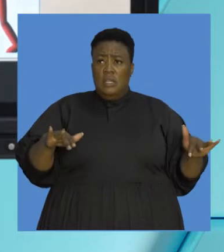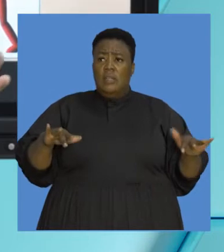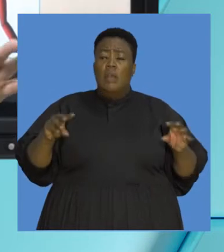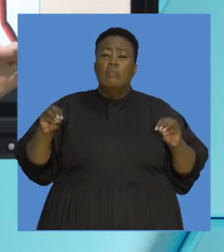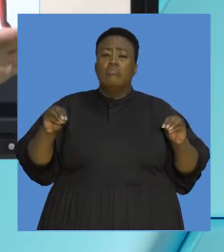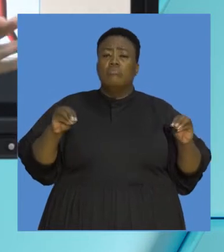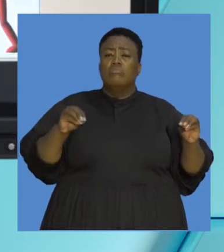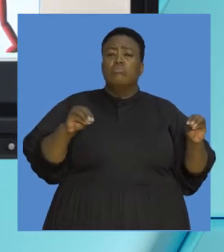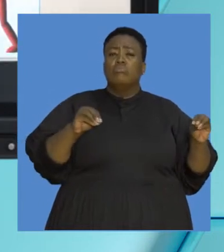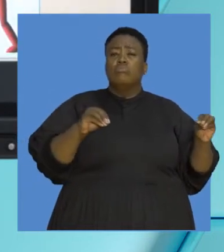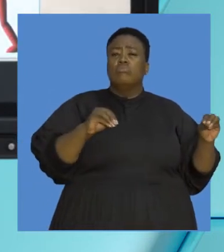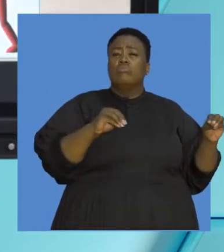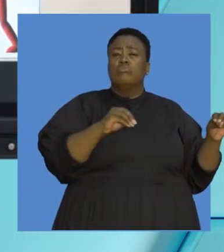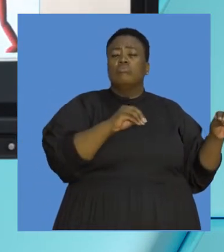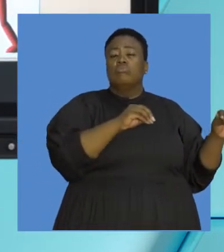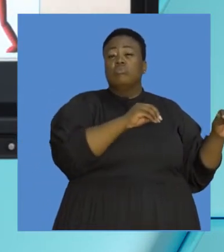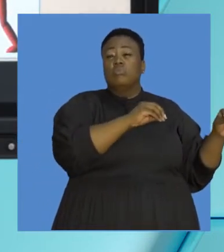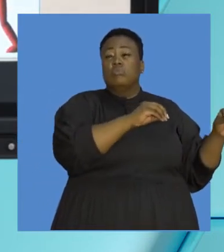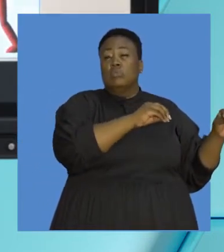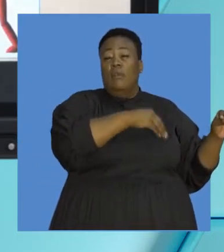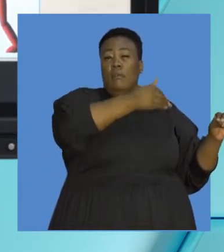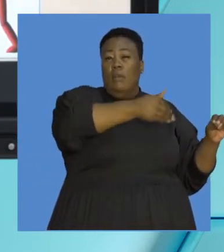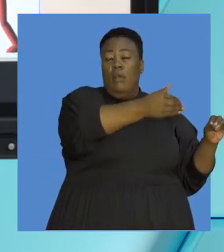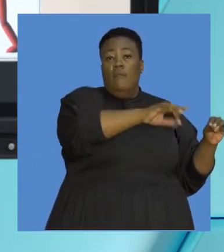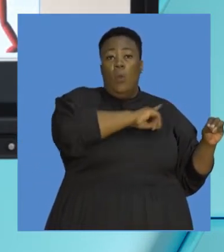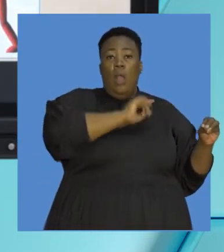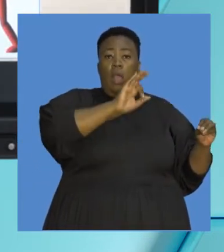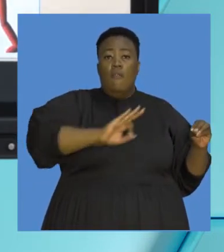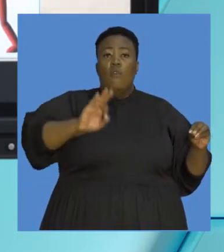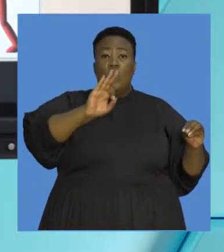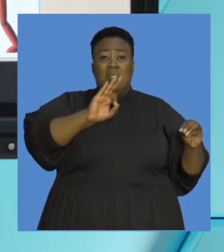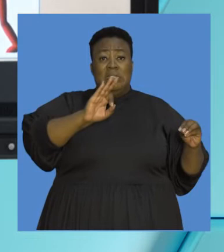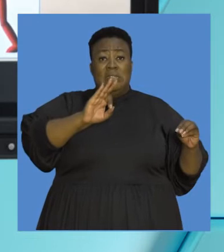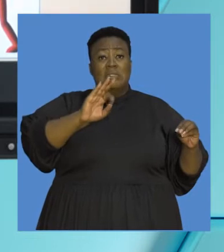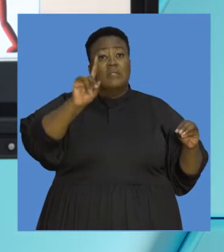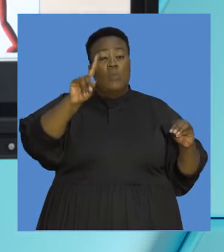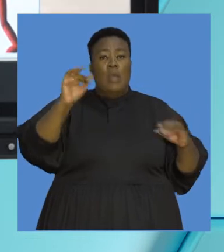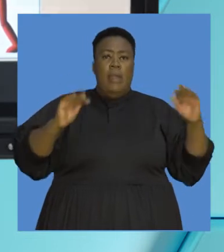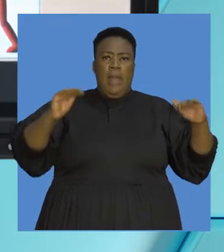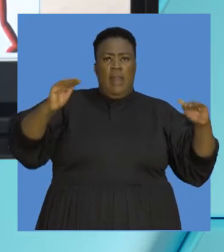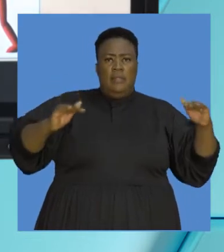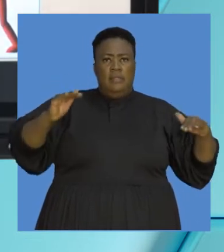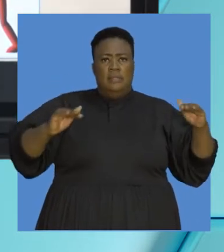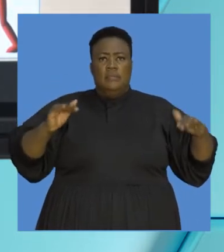carry on forever and ever and ever and ever because the forces are balanced.